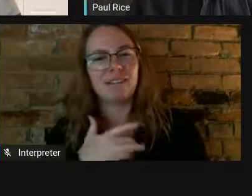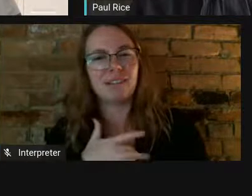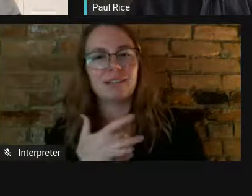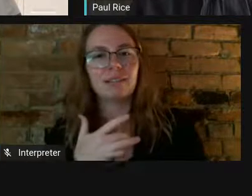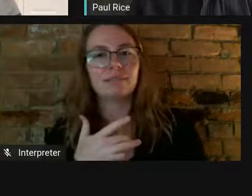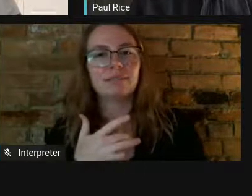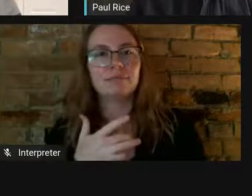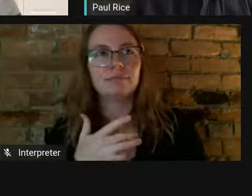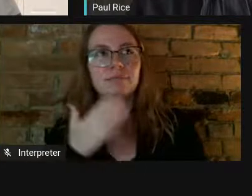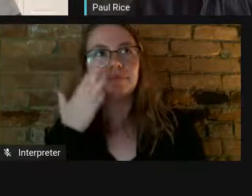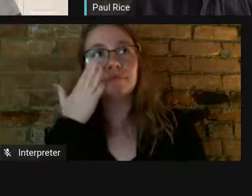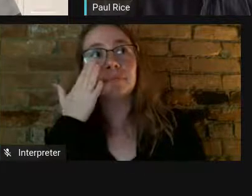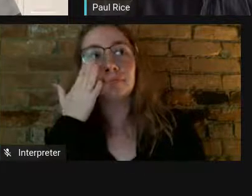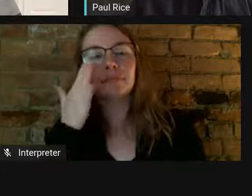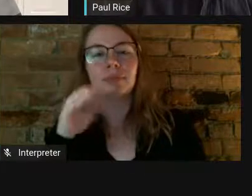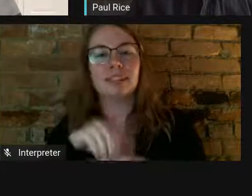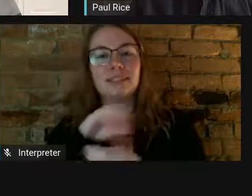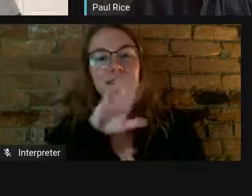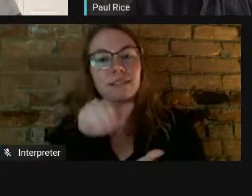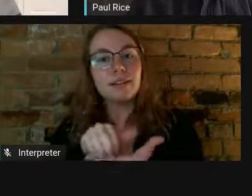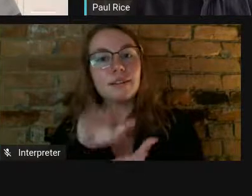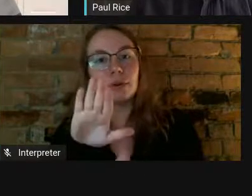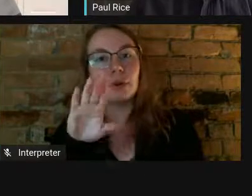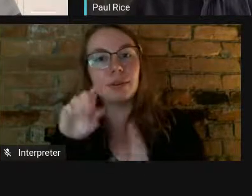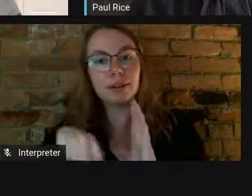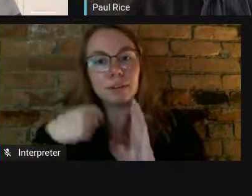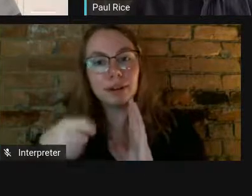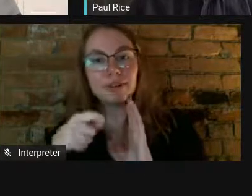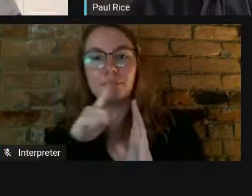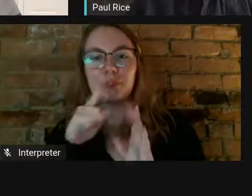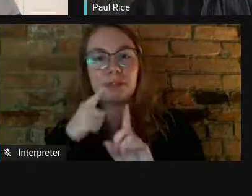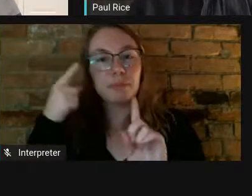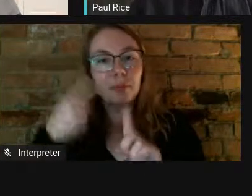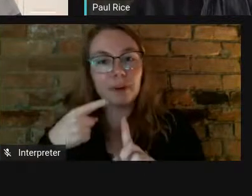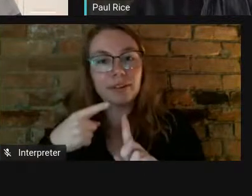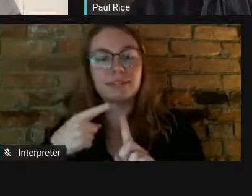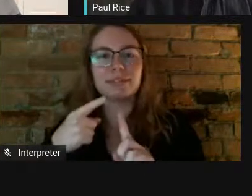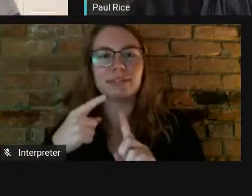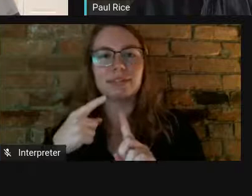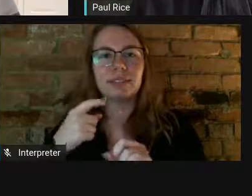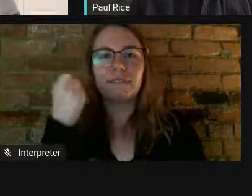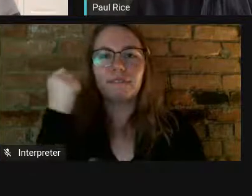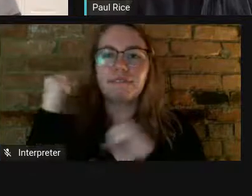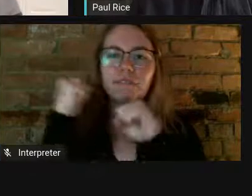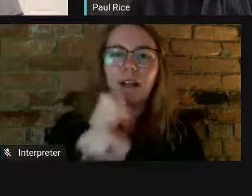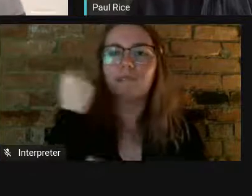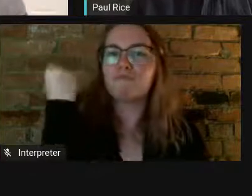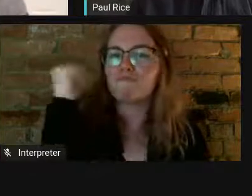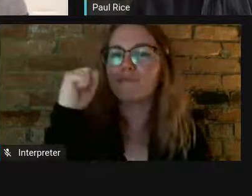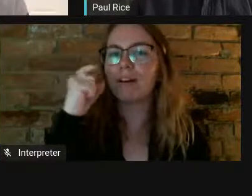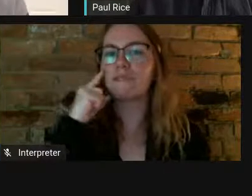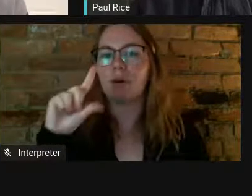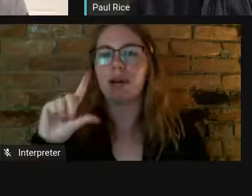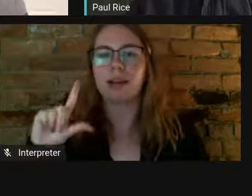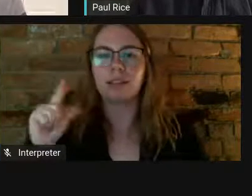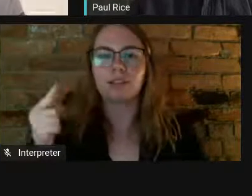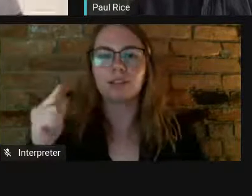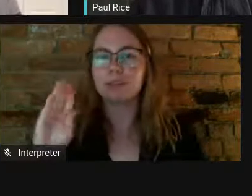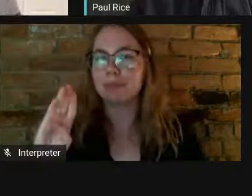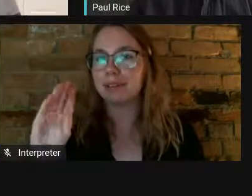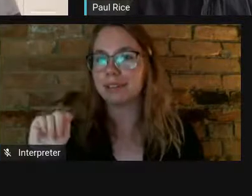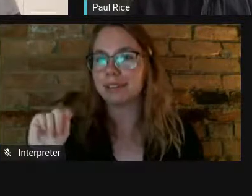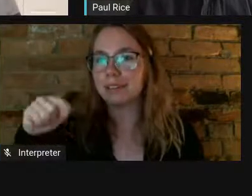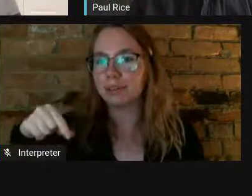deep in the hearts of your documentary, it's really about the fight for LGBTQ rights. So they're really very the same. It's just